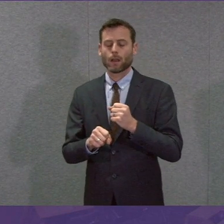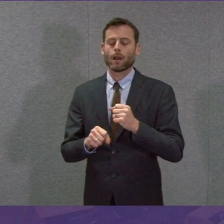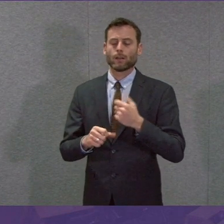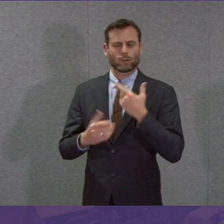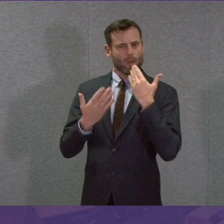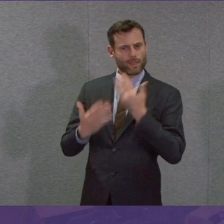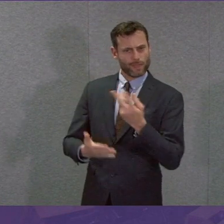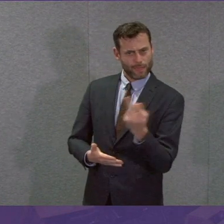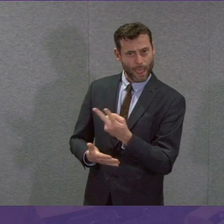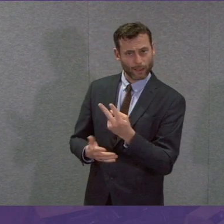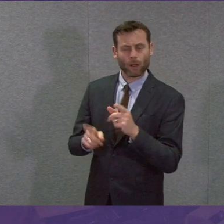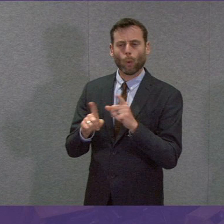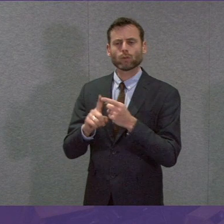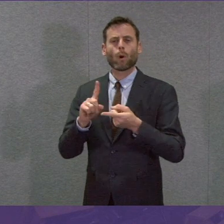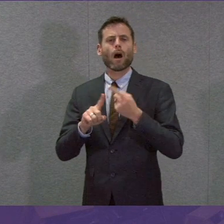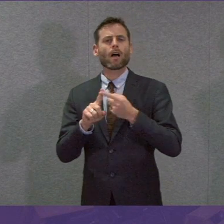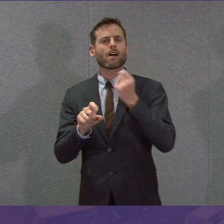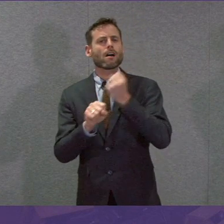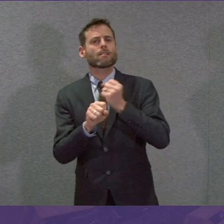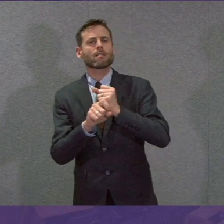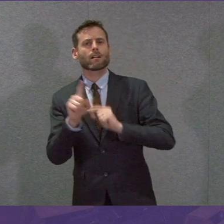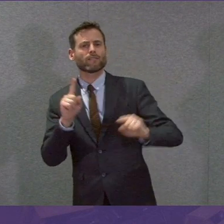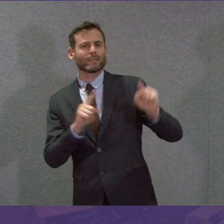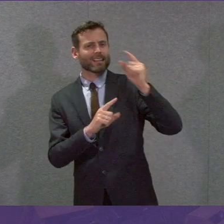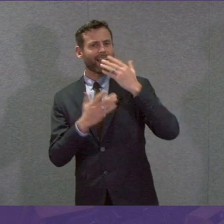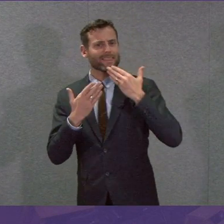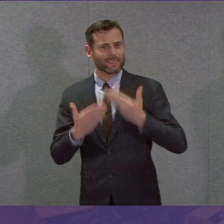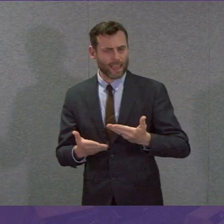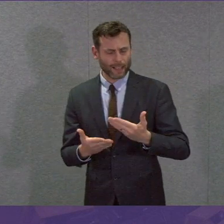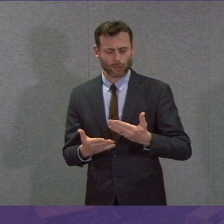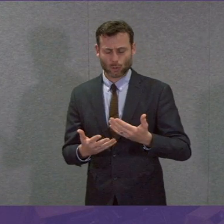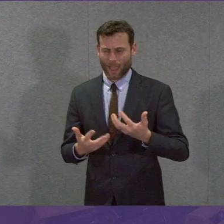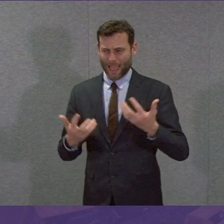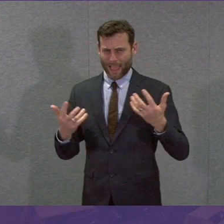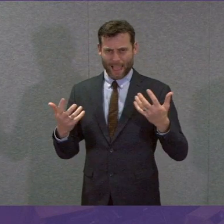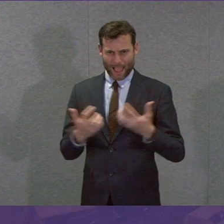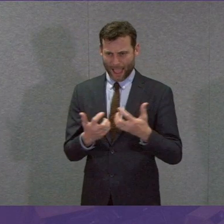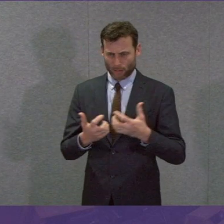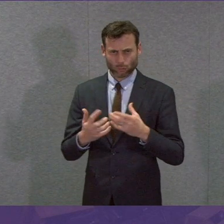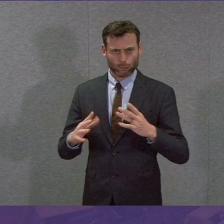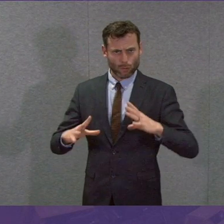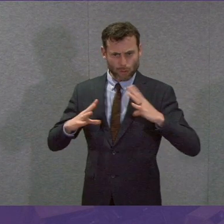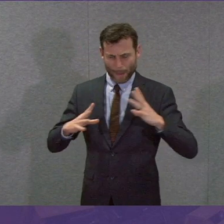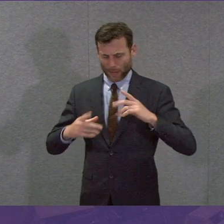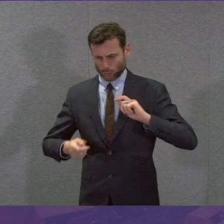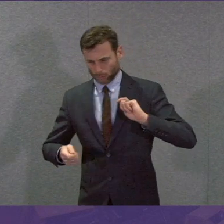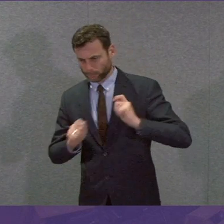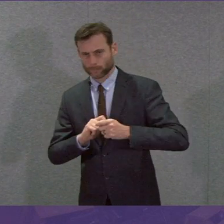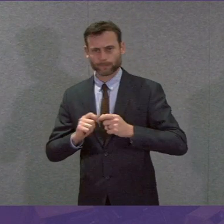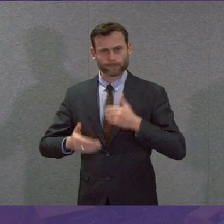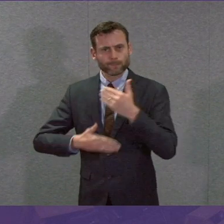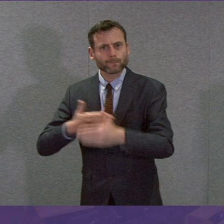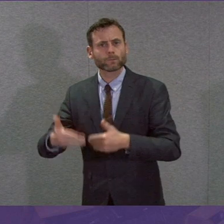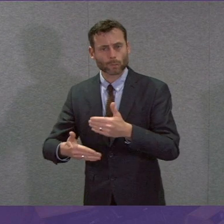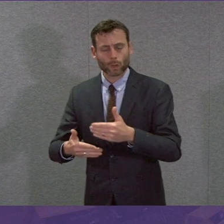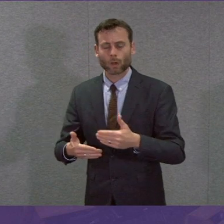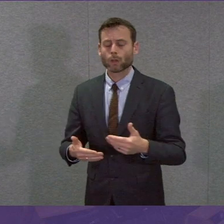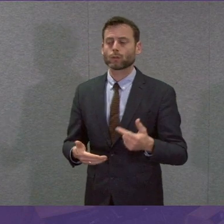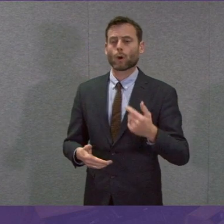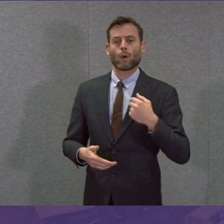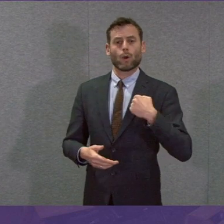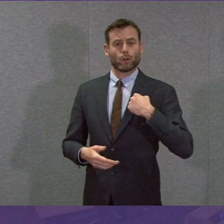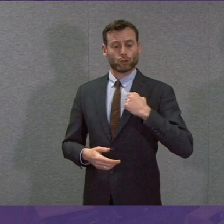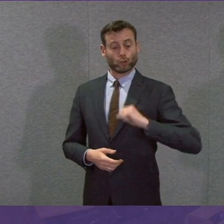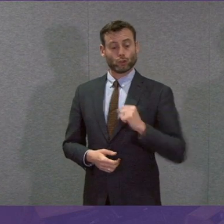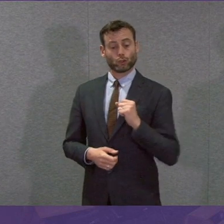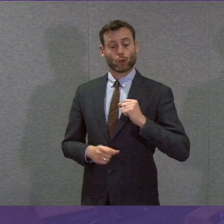those involved in a process which has required very rapid and diligent action. And can I pledge the support of the Scottish